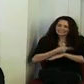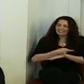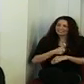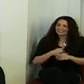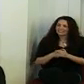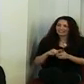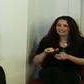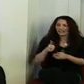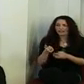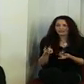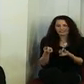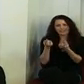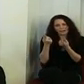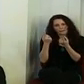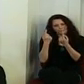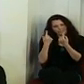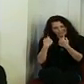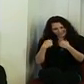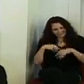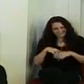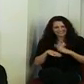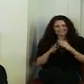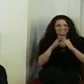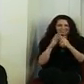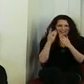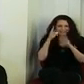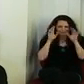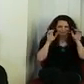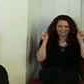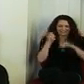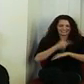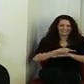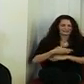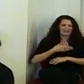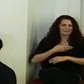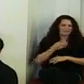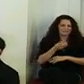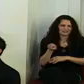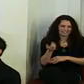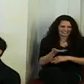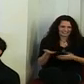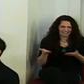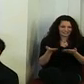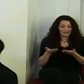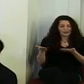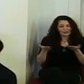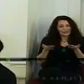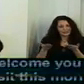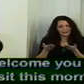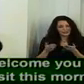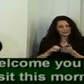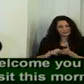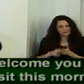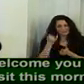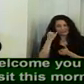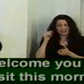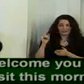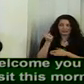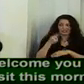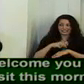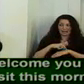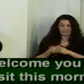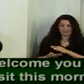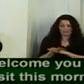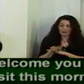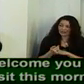that others have come into town for President's Day, so we are glad that you are here. I want to welcome you, especially if you're worshiping with us for the very first time this